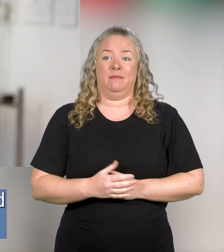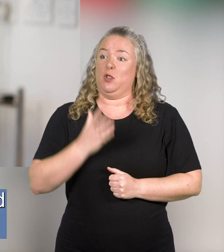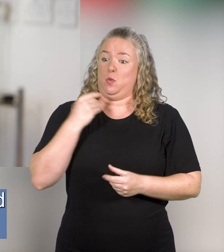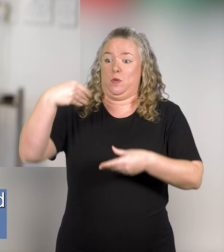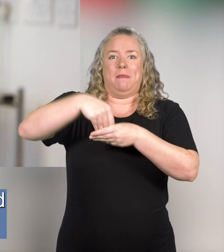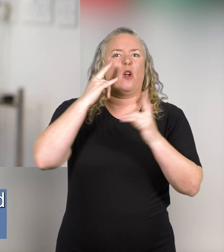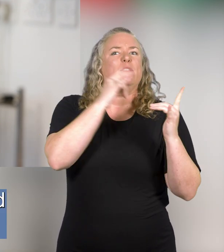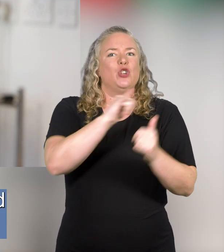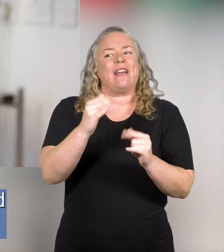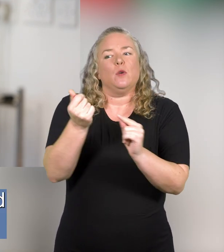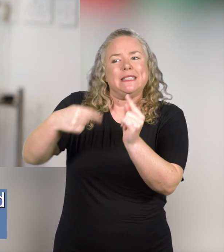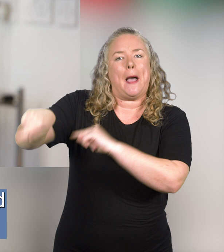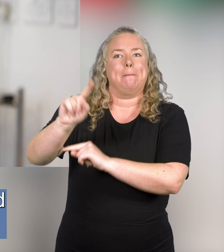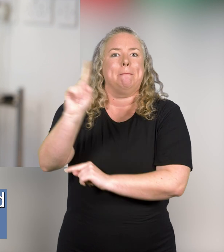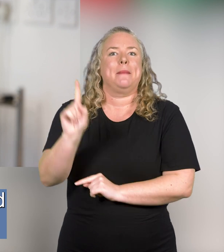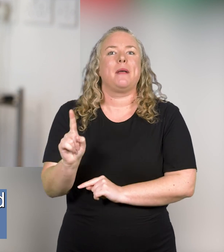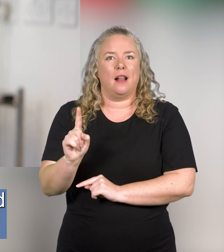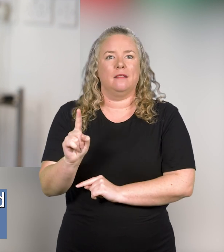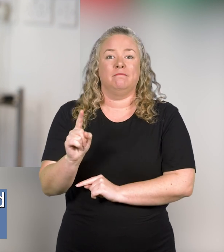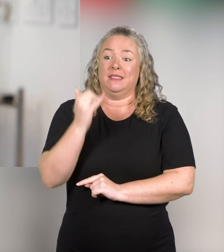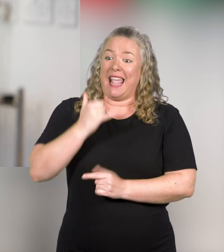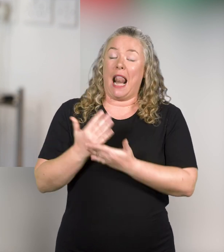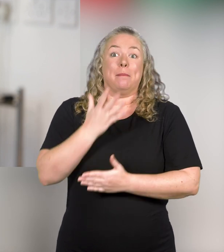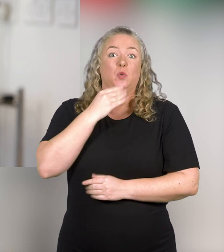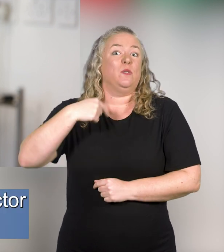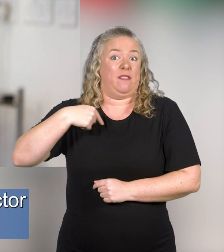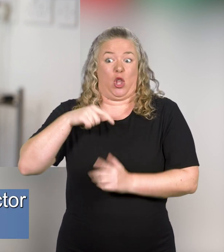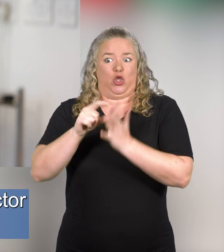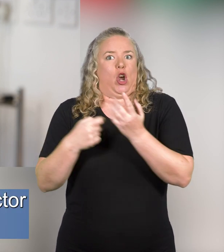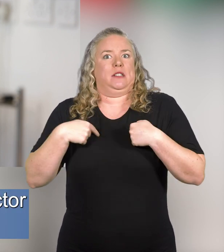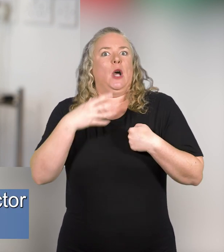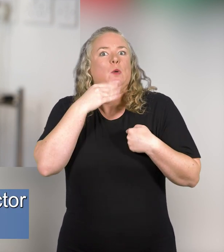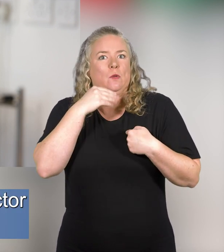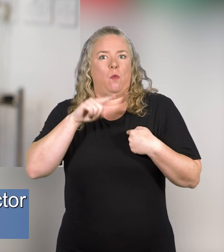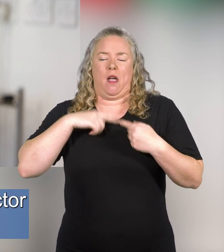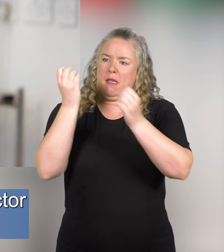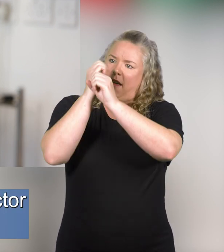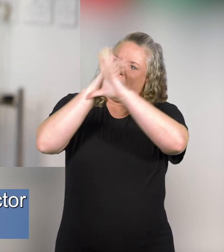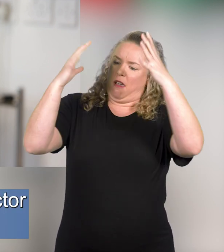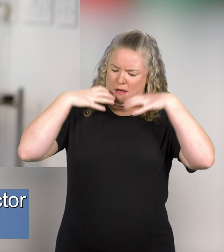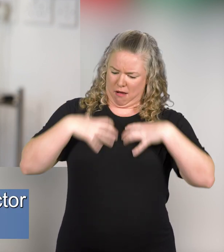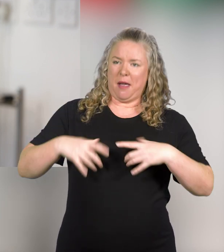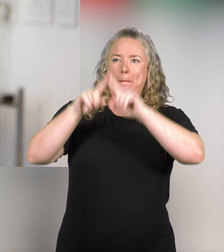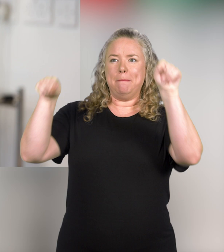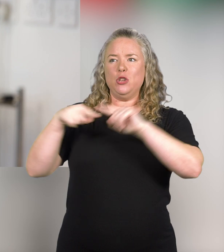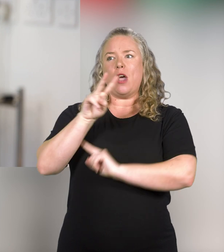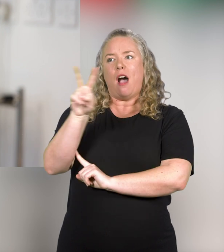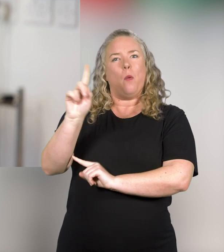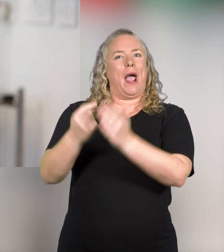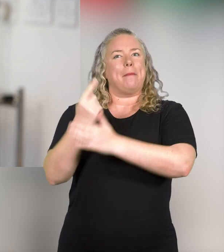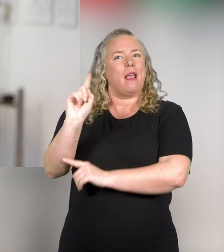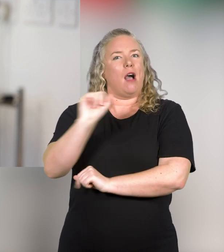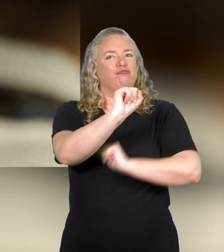We use CT scans as part of the targeted lung health check for some people. The scan is really useful to me as a doctor because it gives us a really